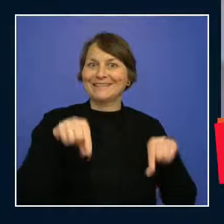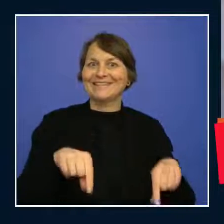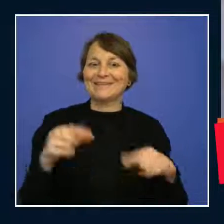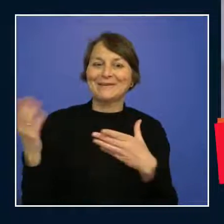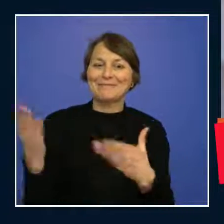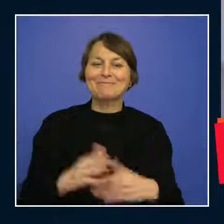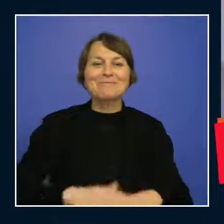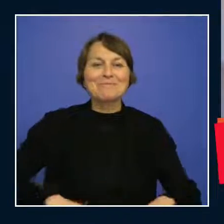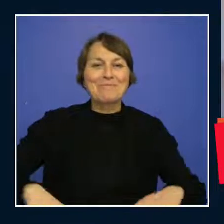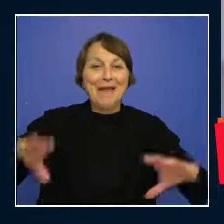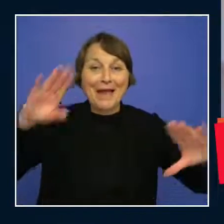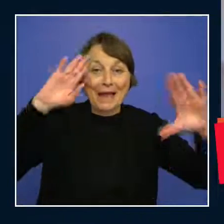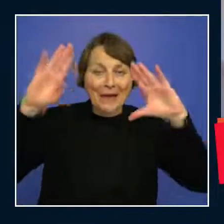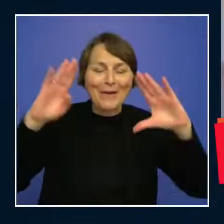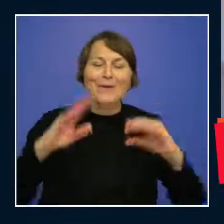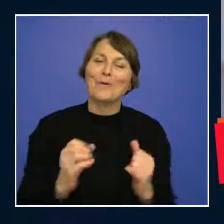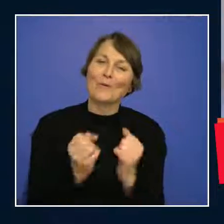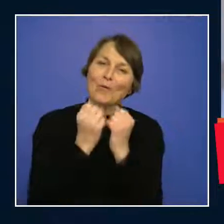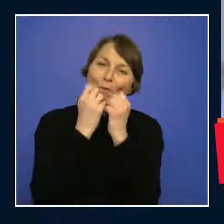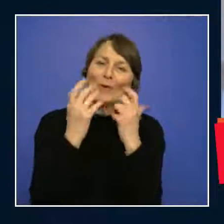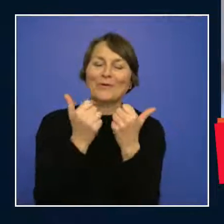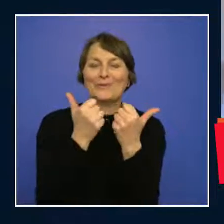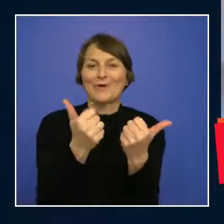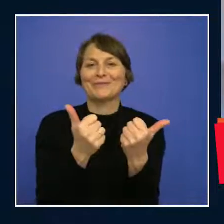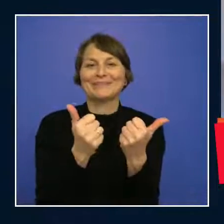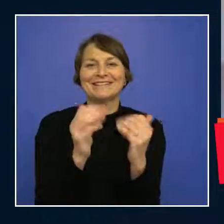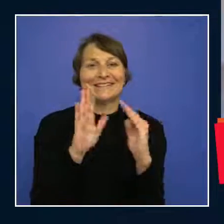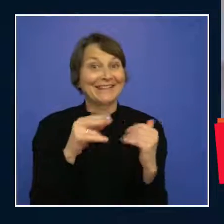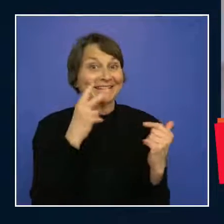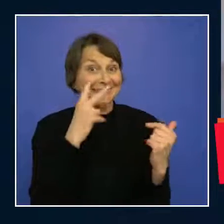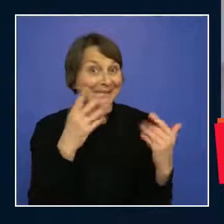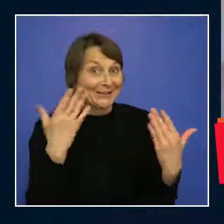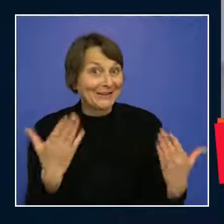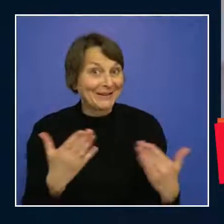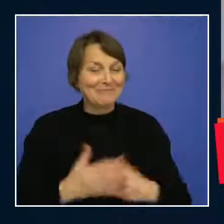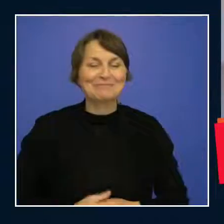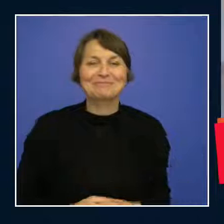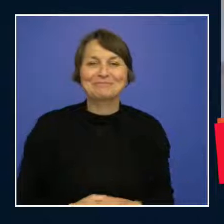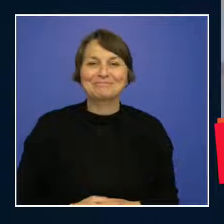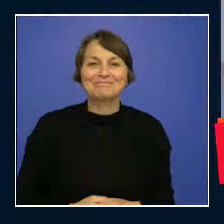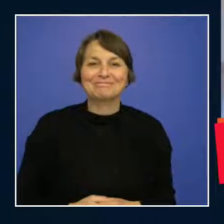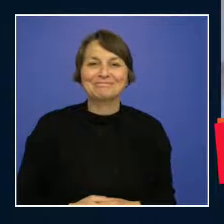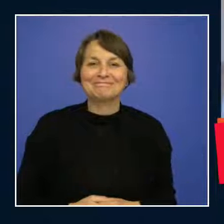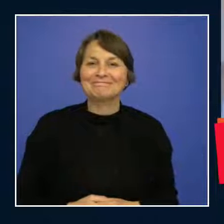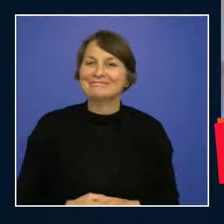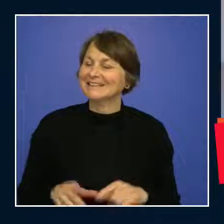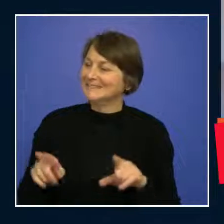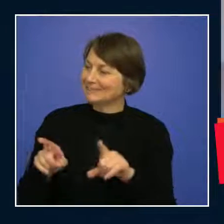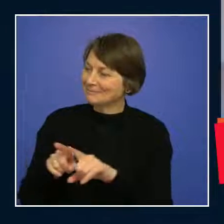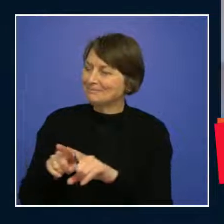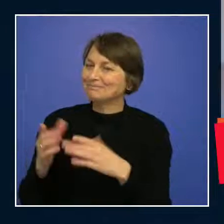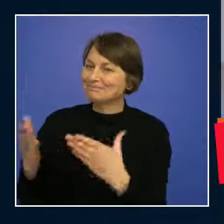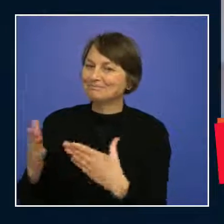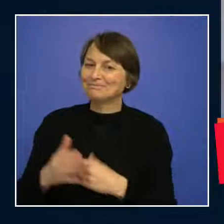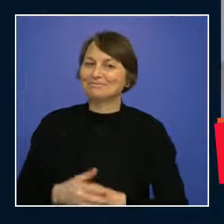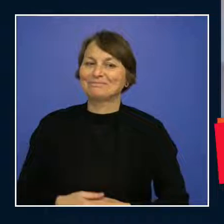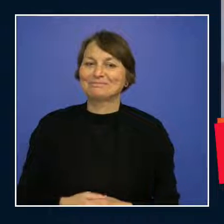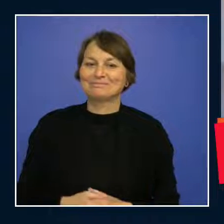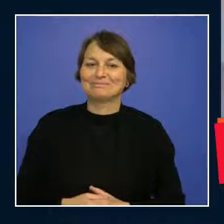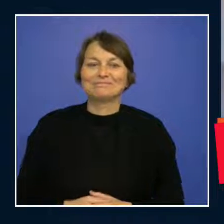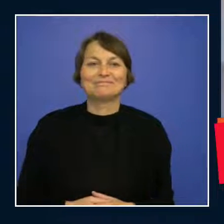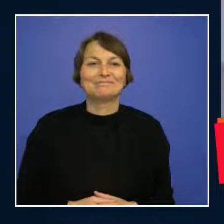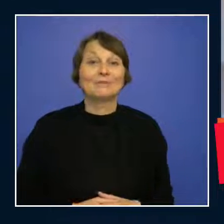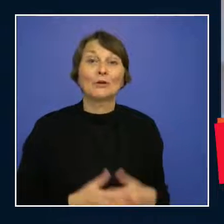Hello, thank you for that lovely welcome, Arnold. Nice to see you today. Nice to see you too. So I'm going